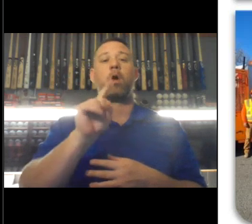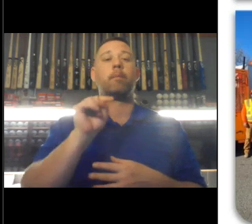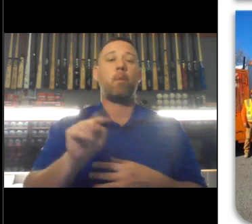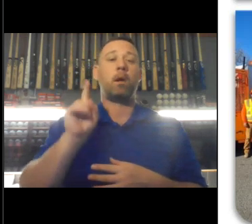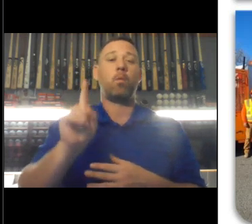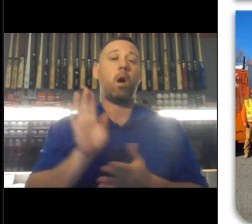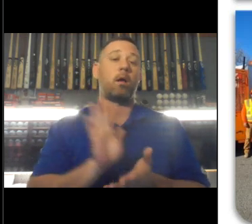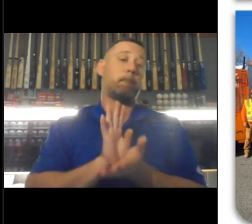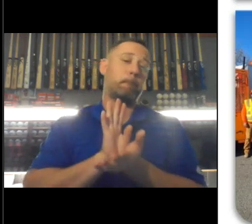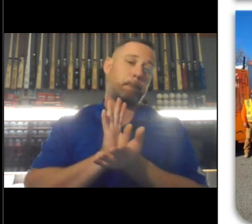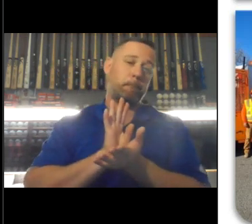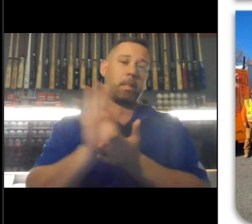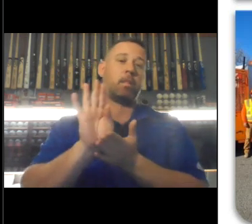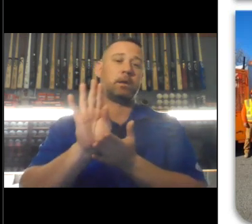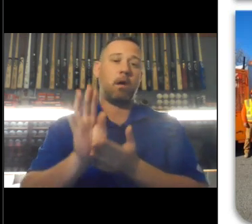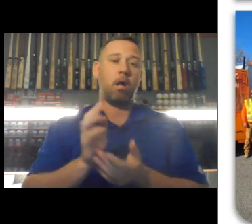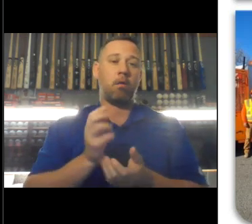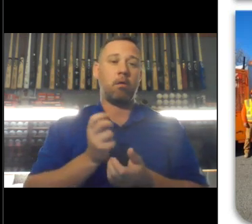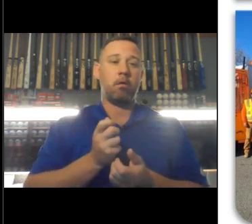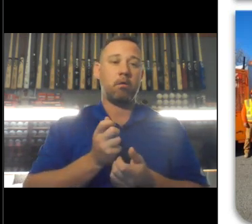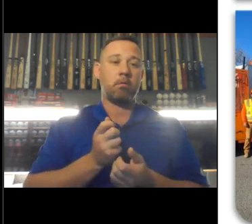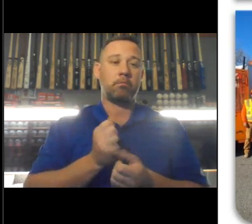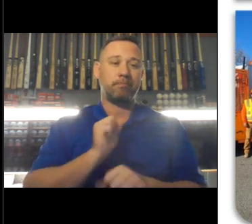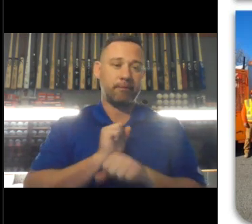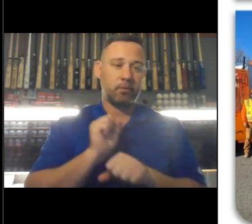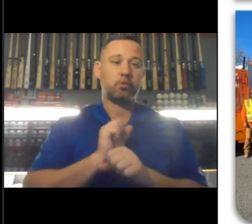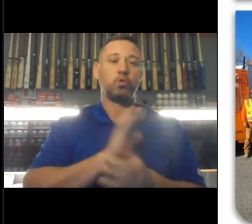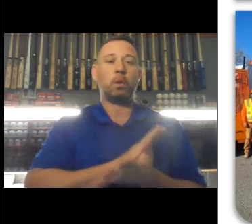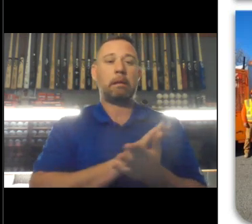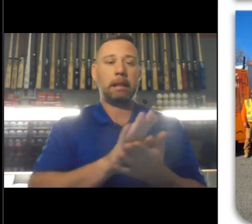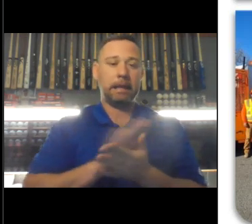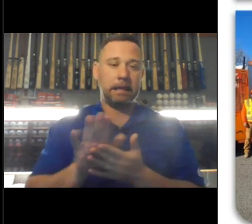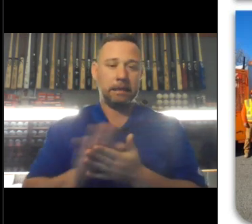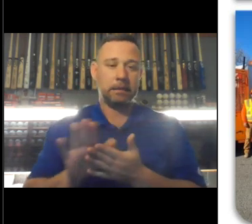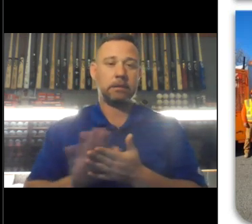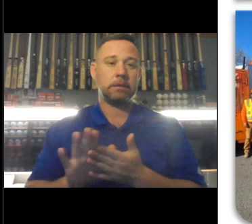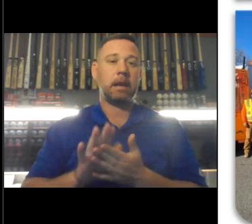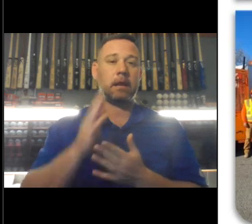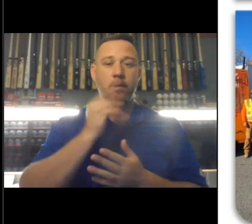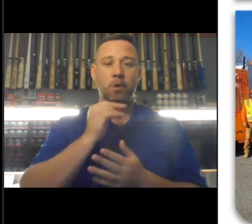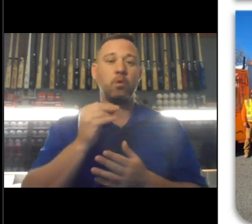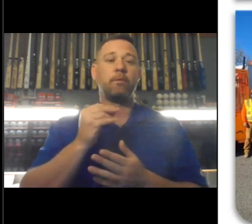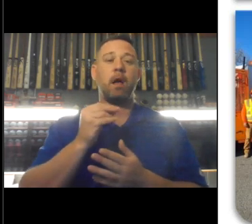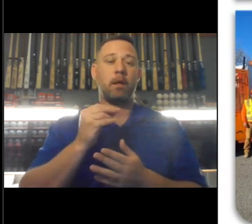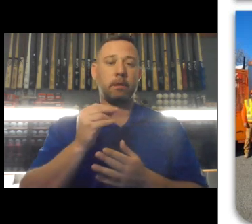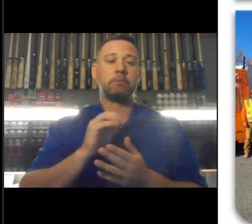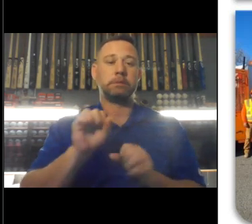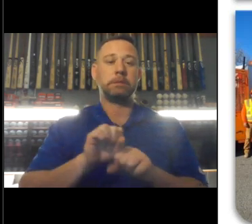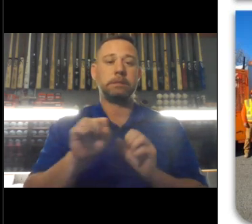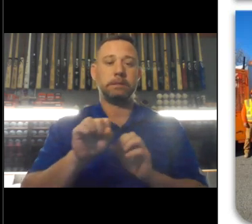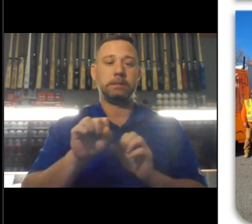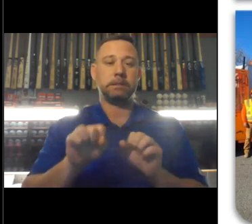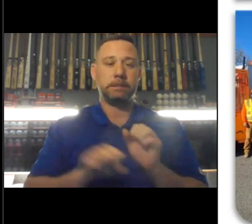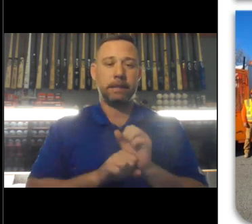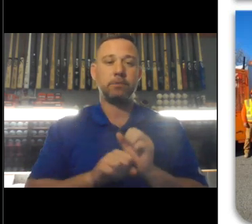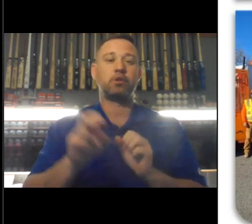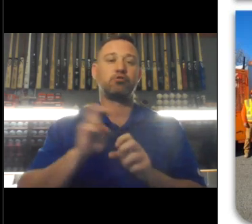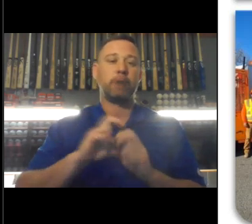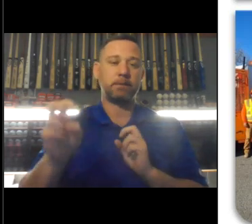billion effort to clean up and beautify the state's transportation system.